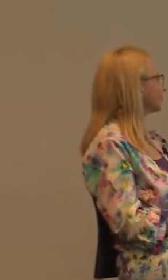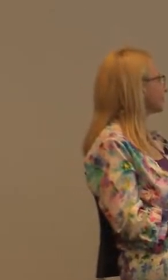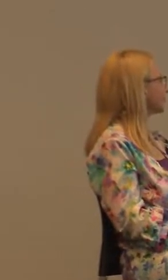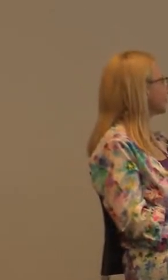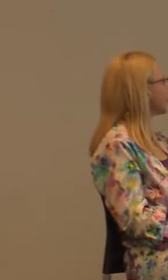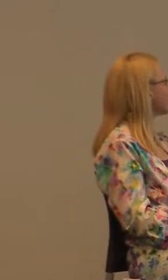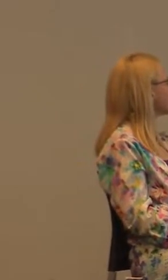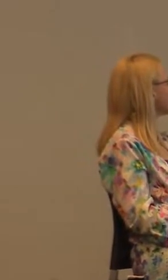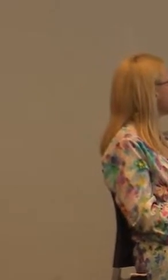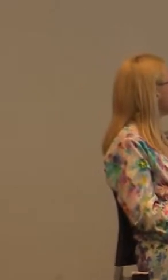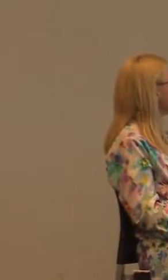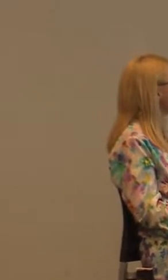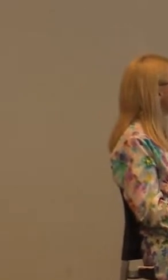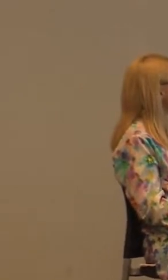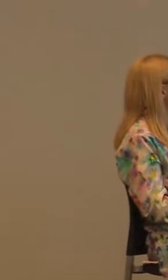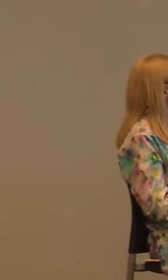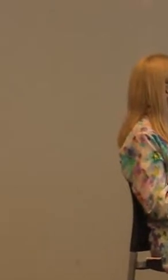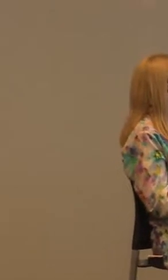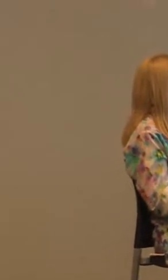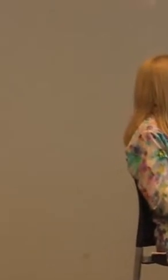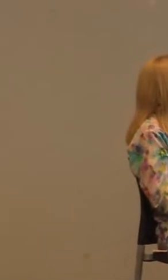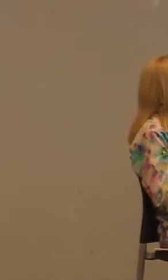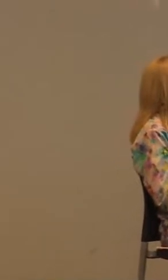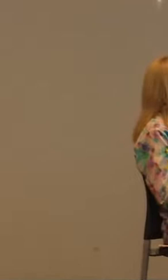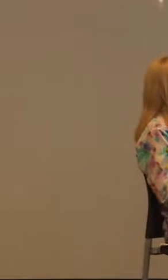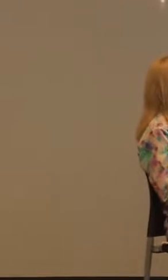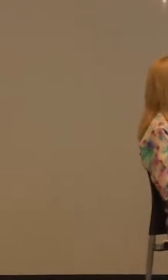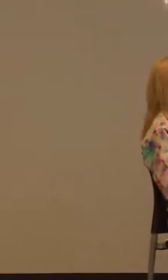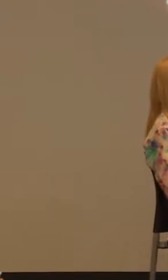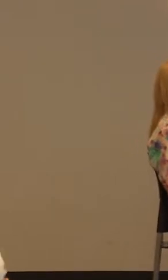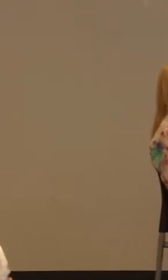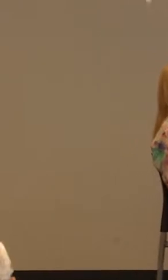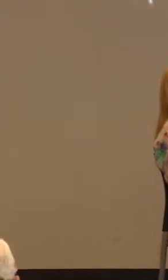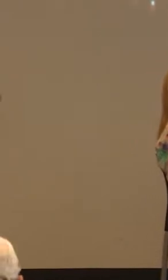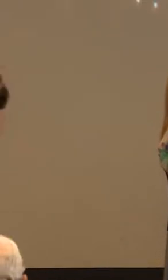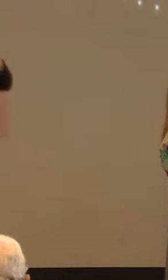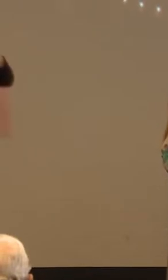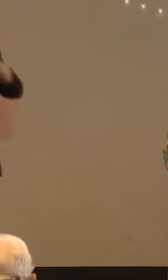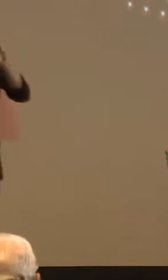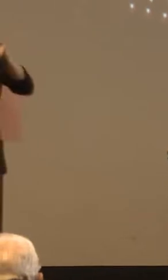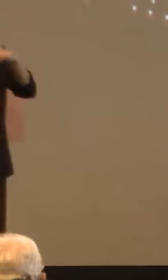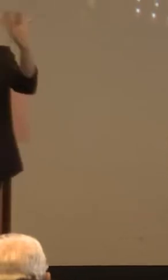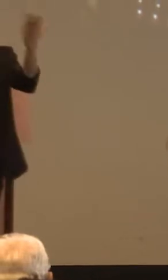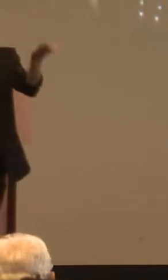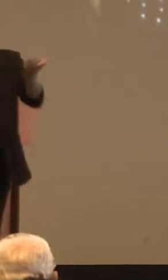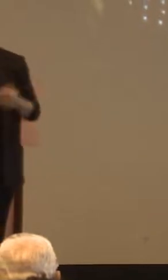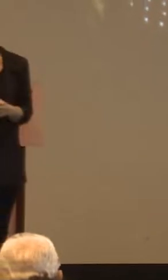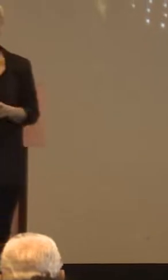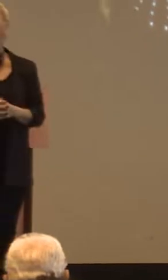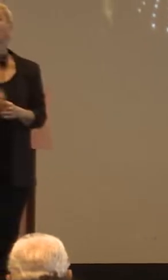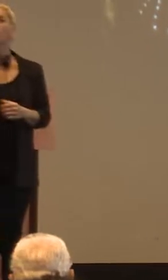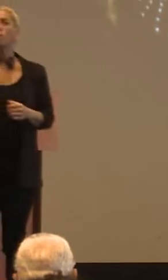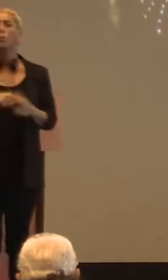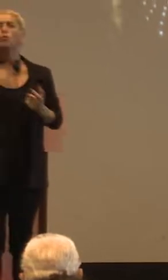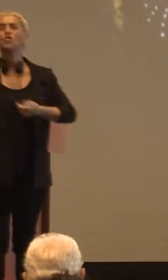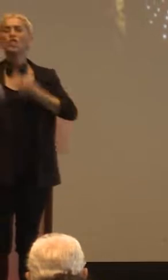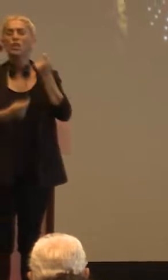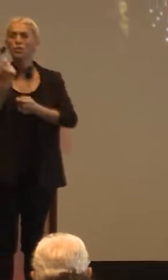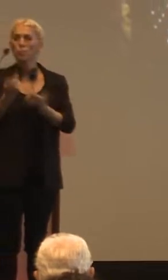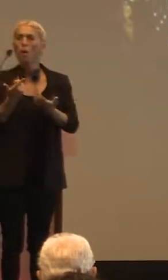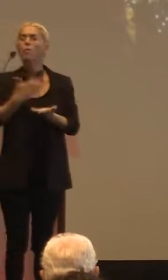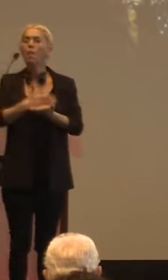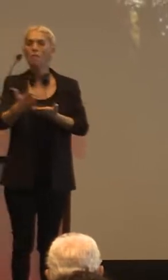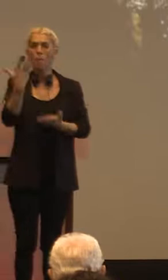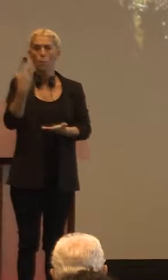we're trying to create we also have this book we distributed in the booth we have the oral